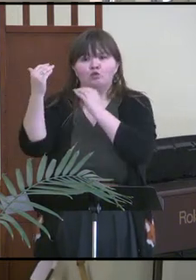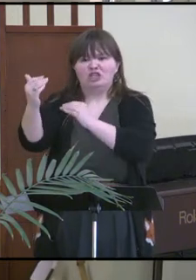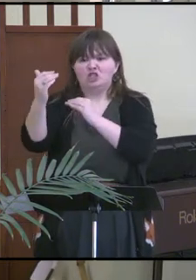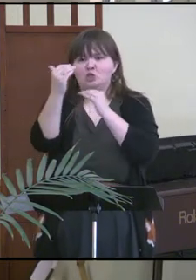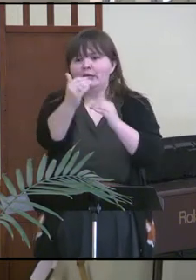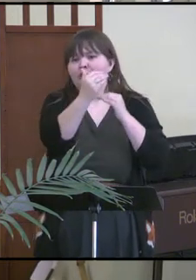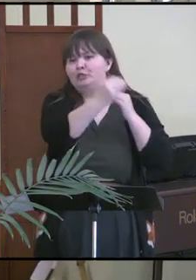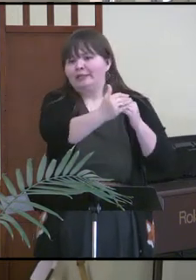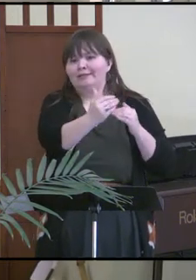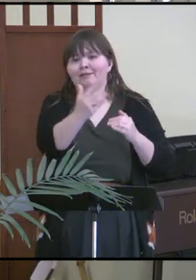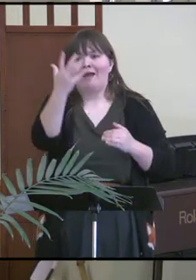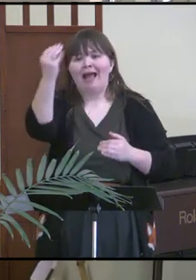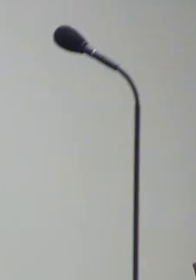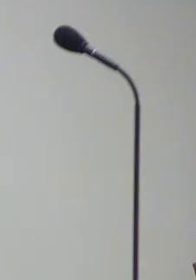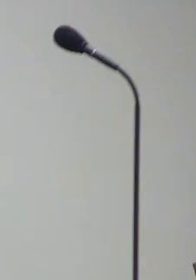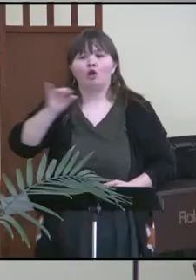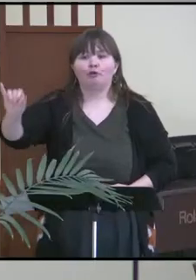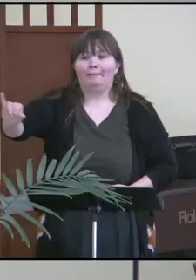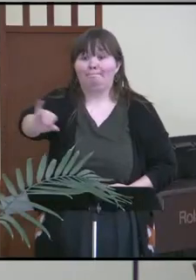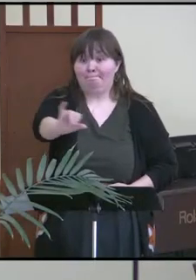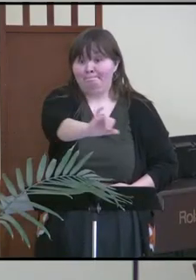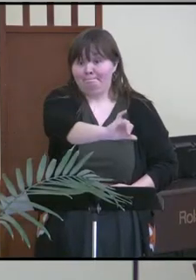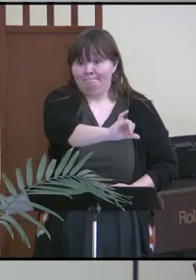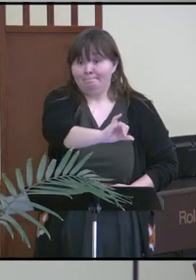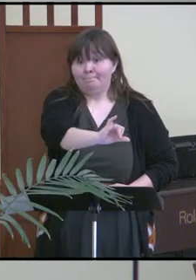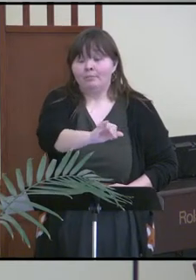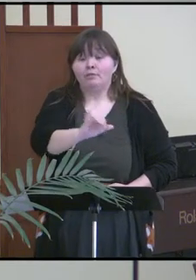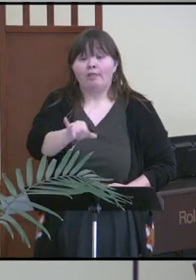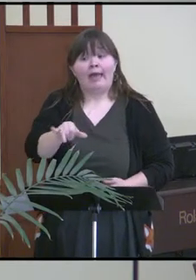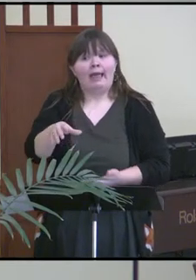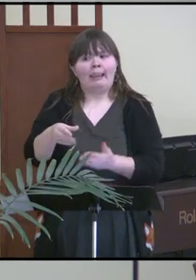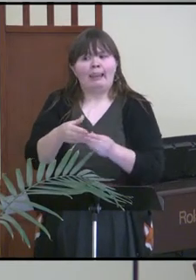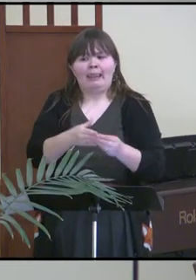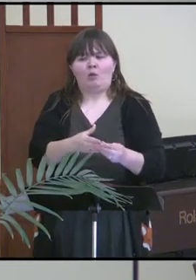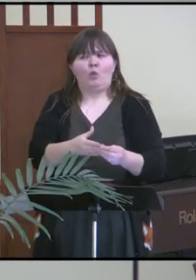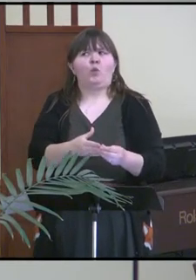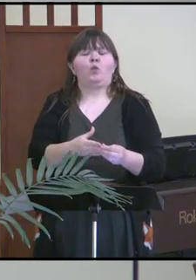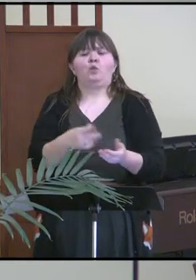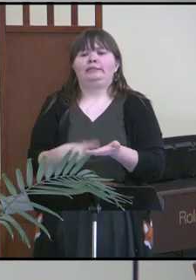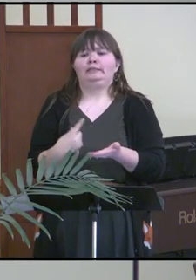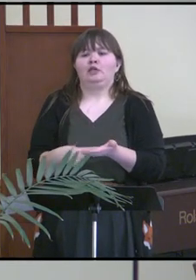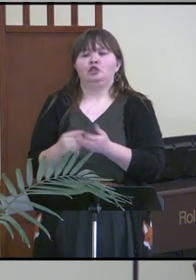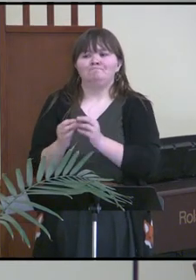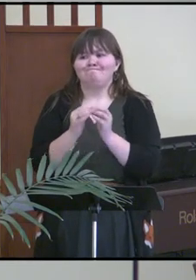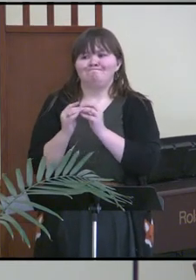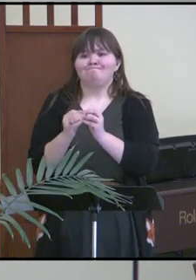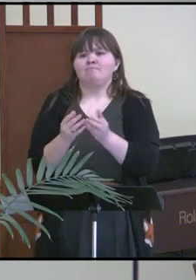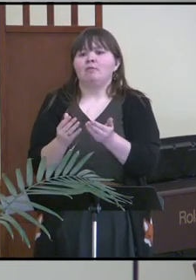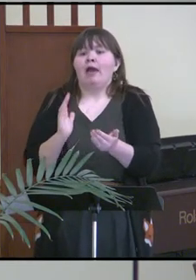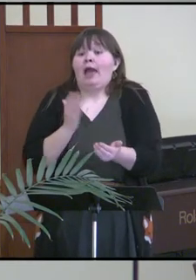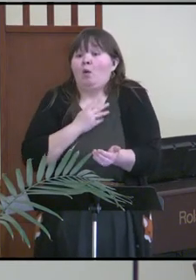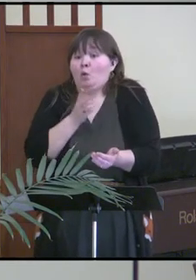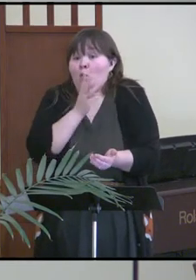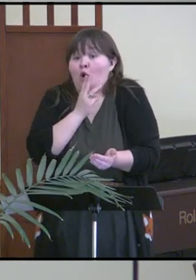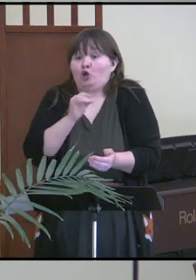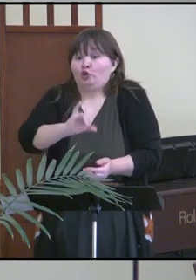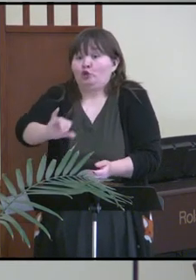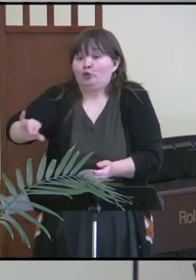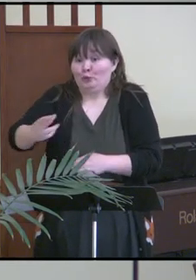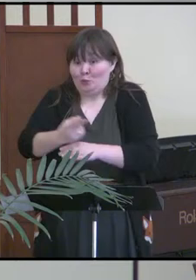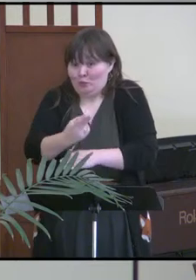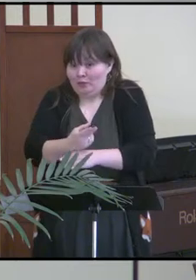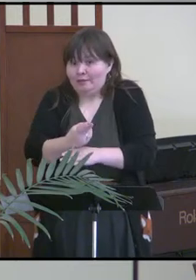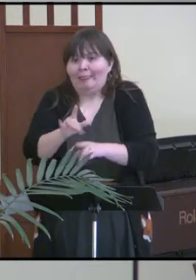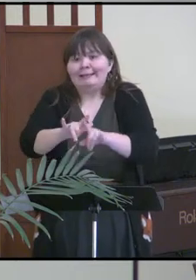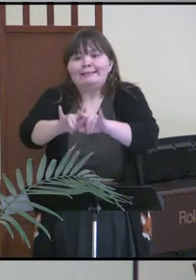its outdoor watering policy. And so that led to a discussion here at Manito about our water use. And just about the